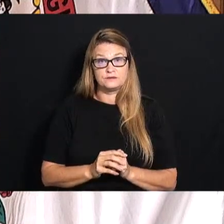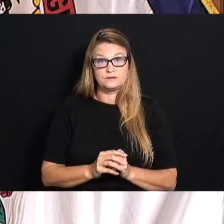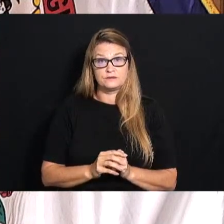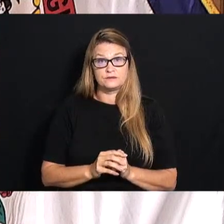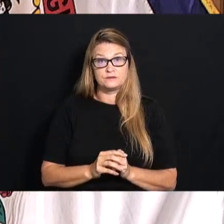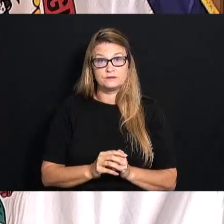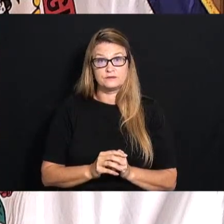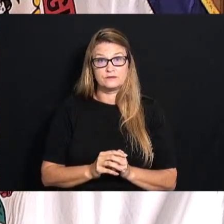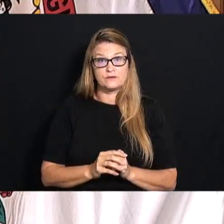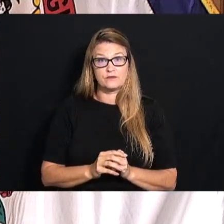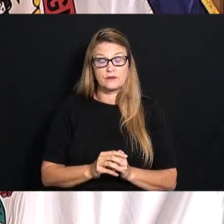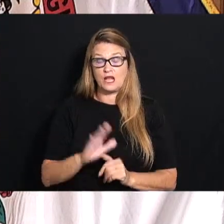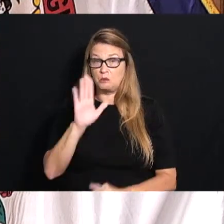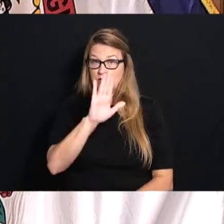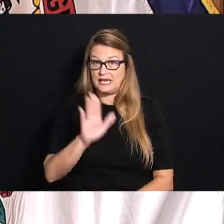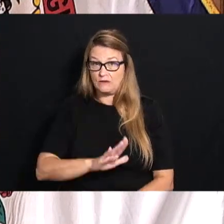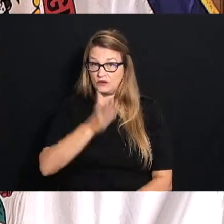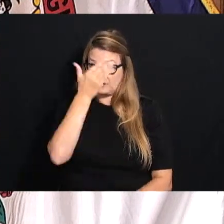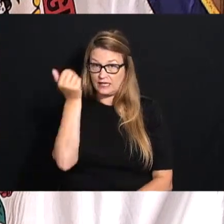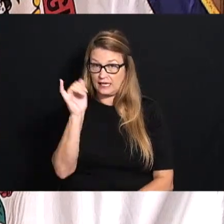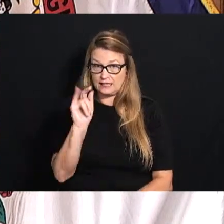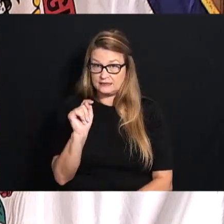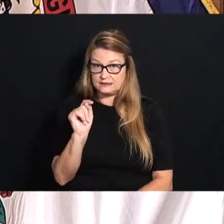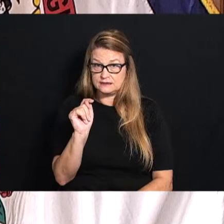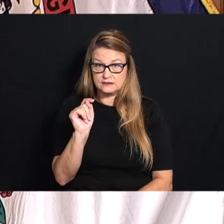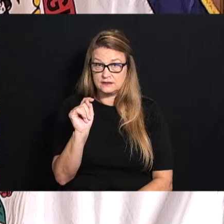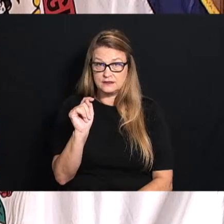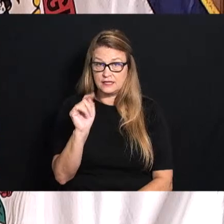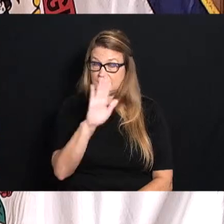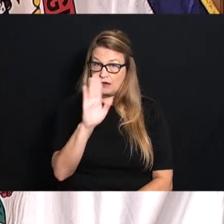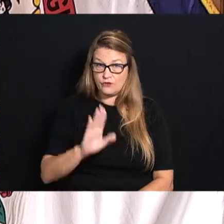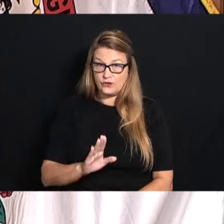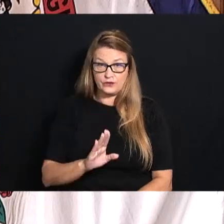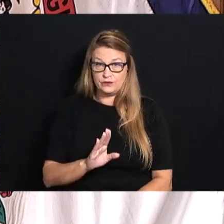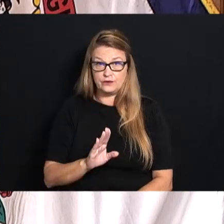I'll never forget it. I mean,